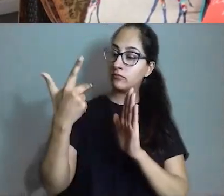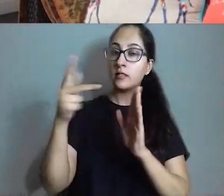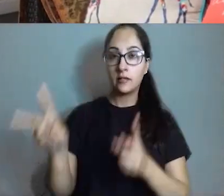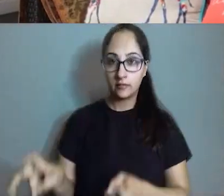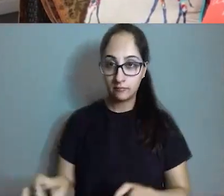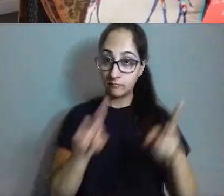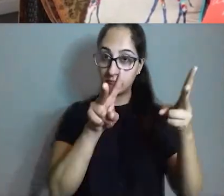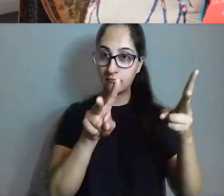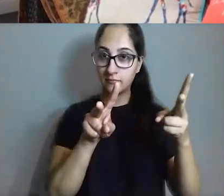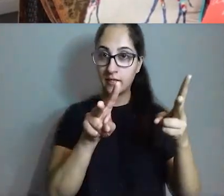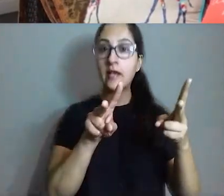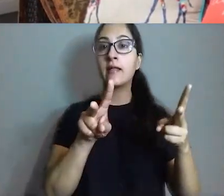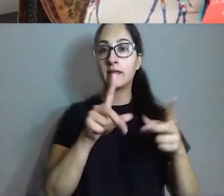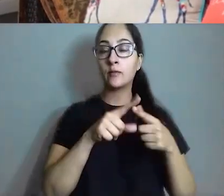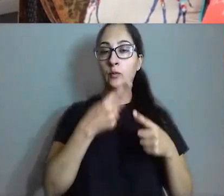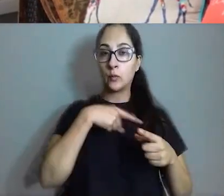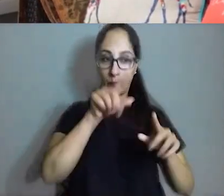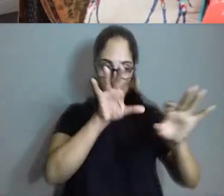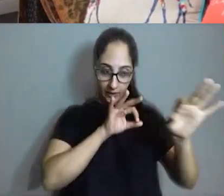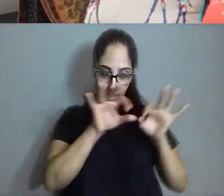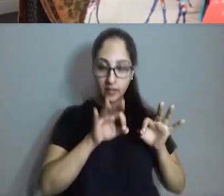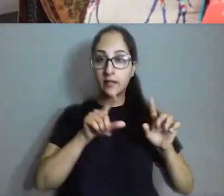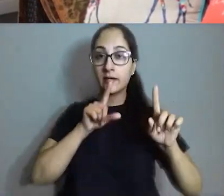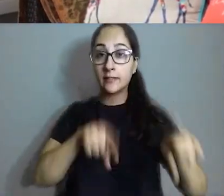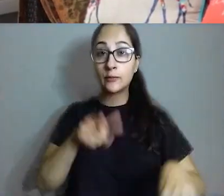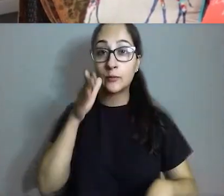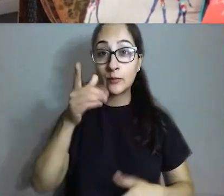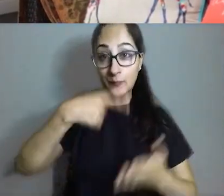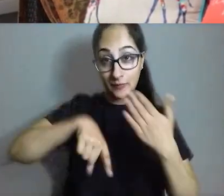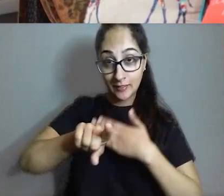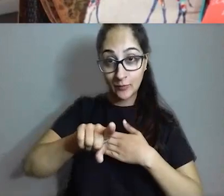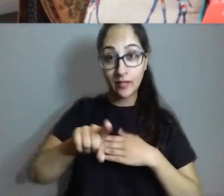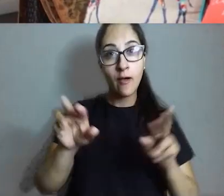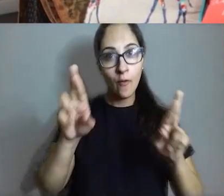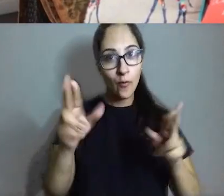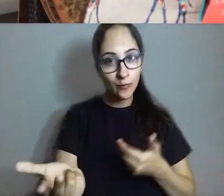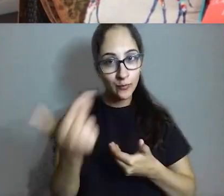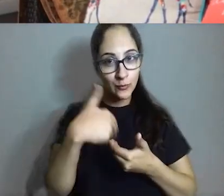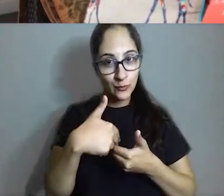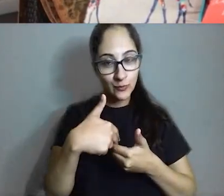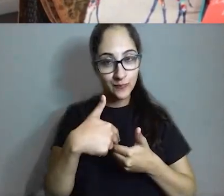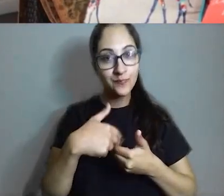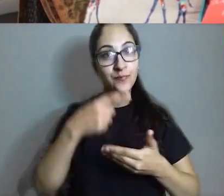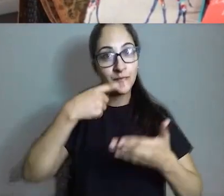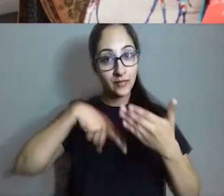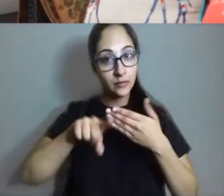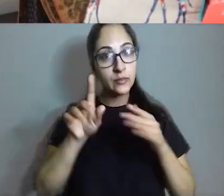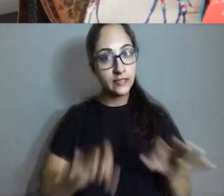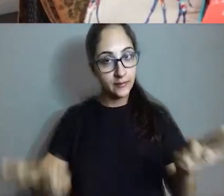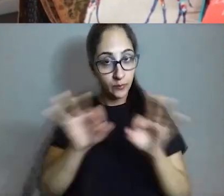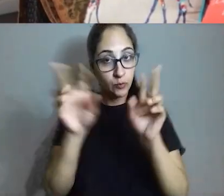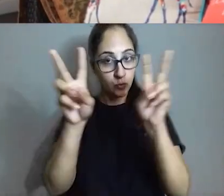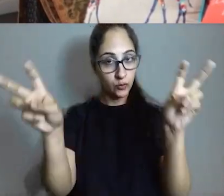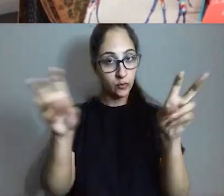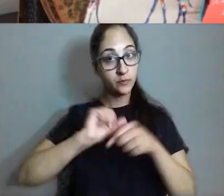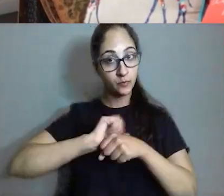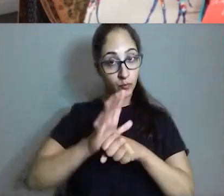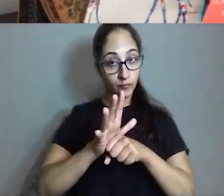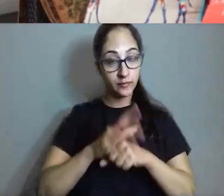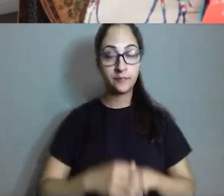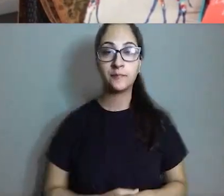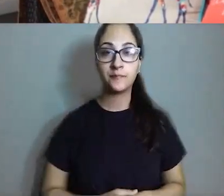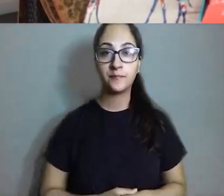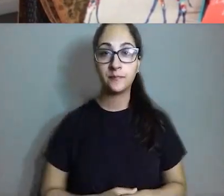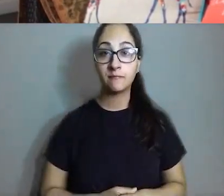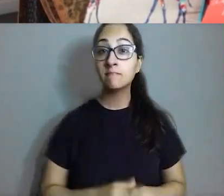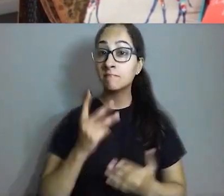question. Please submit all of your questions, and we really do hope you'll join us for what will be a very important show. And just